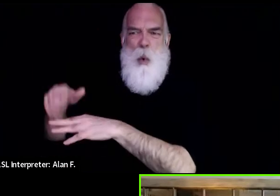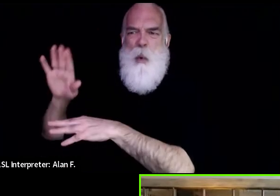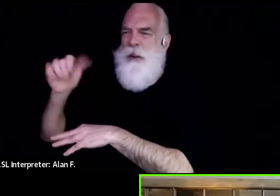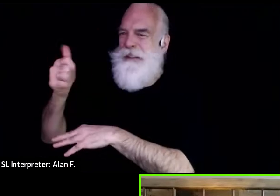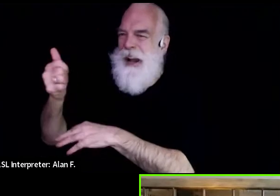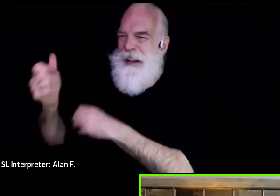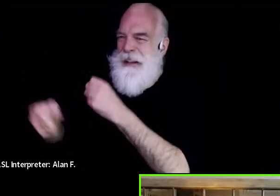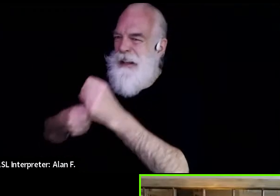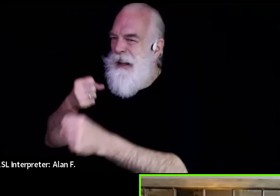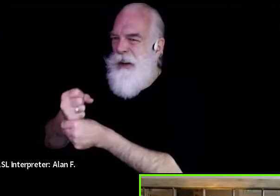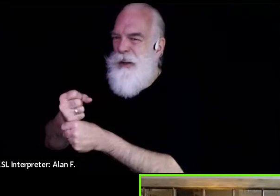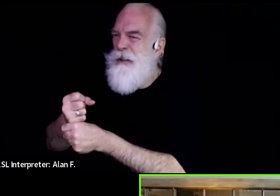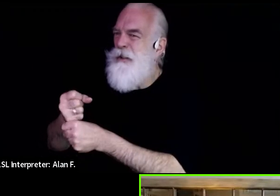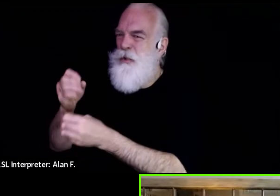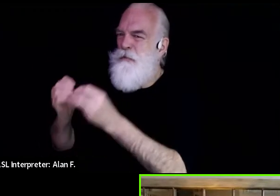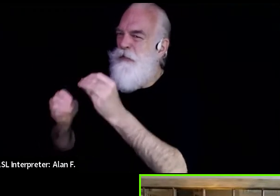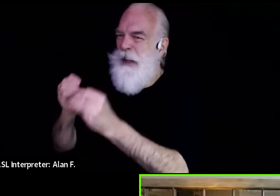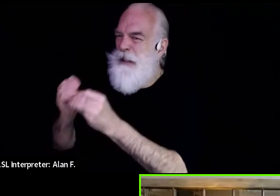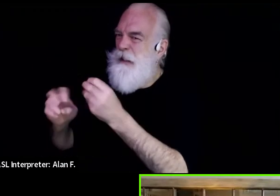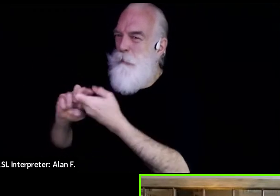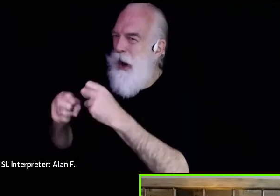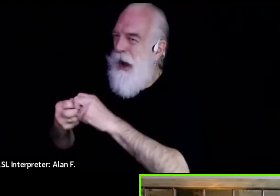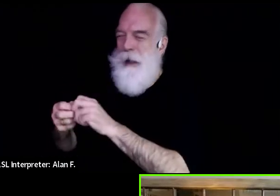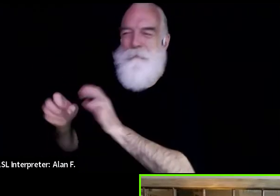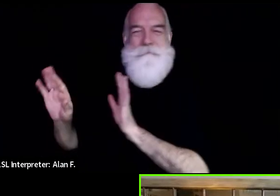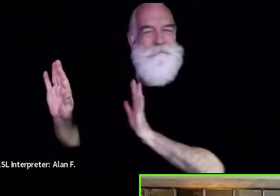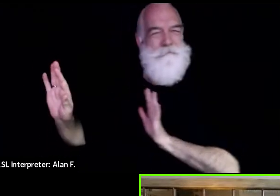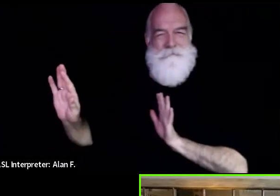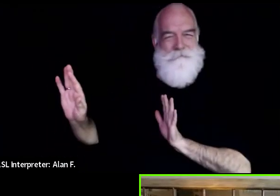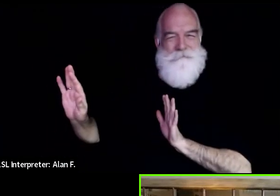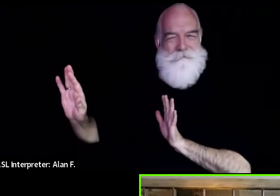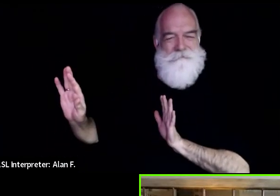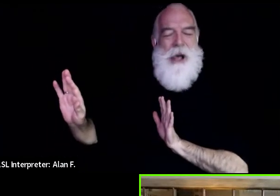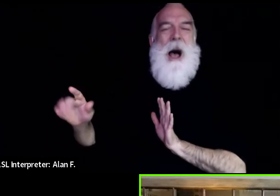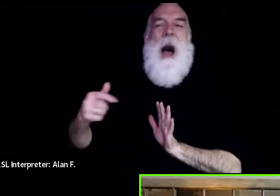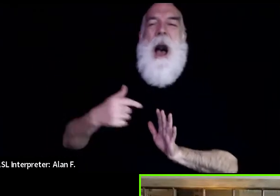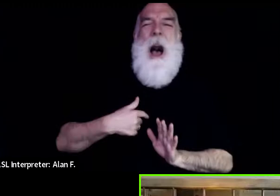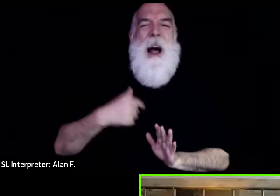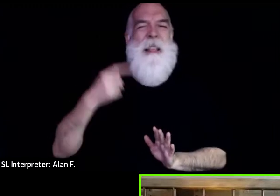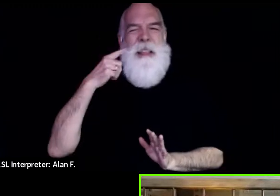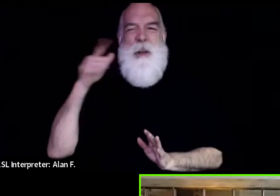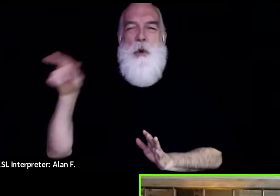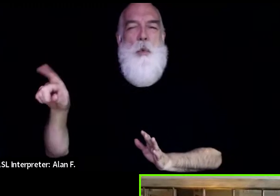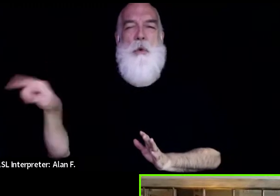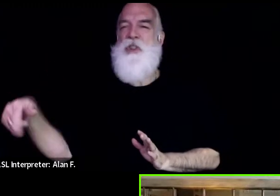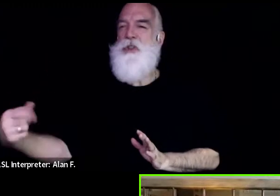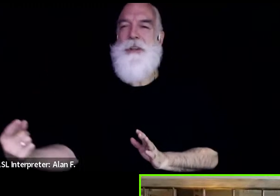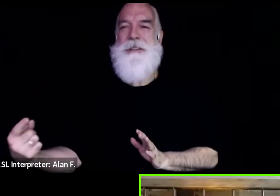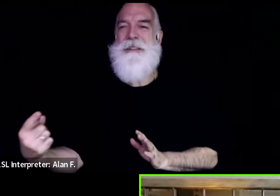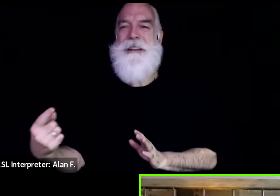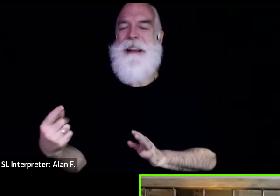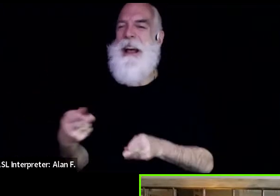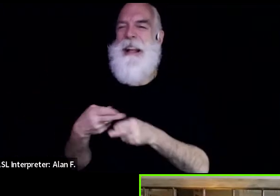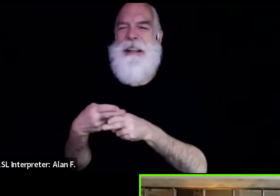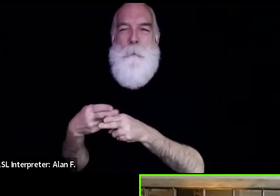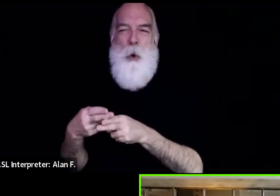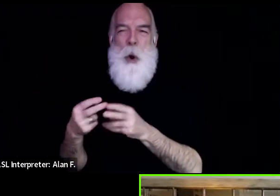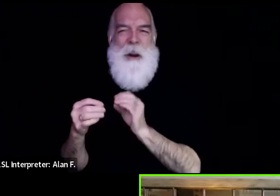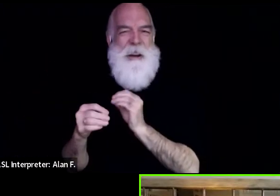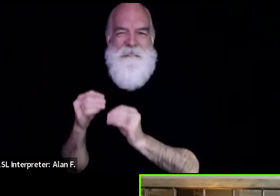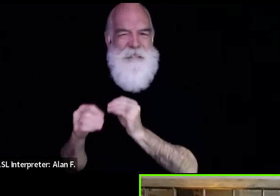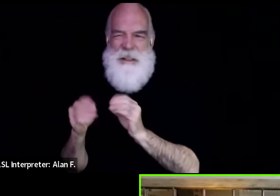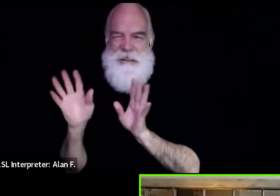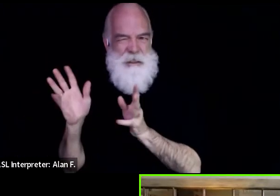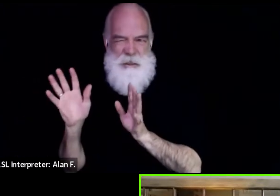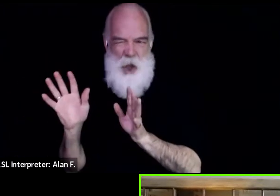this larger issue. So I believe that by moving forward with what we had envisioned